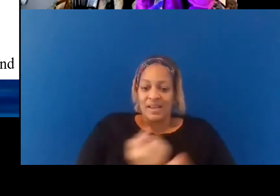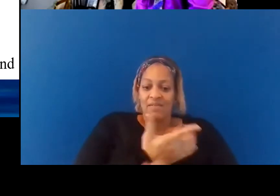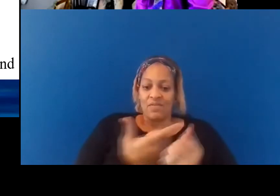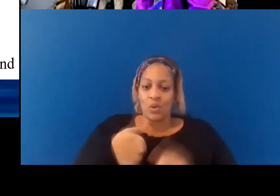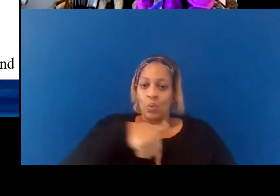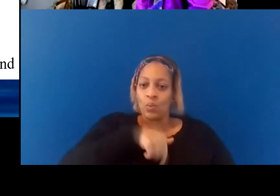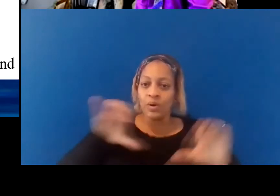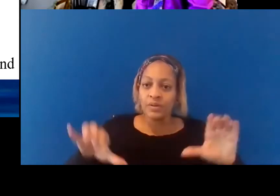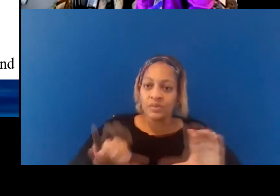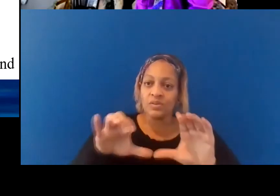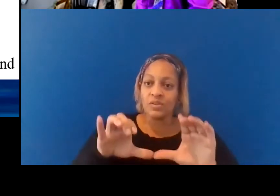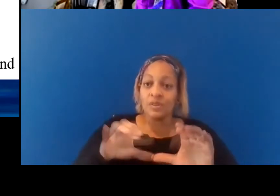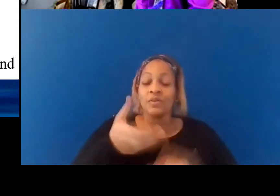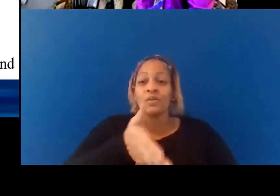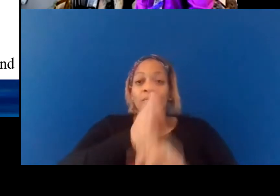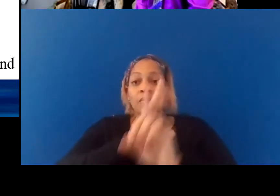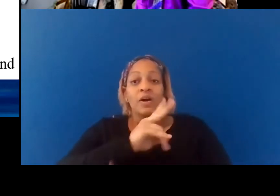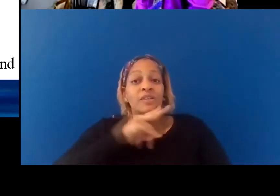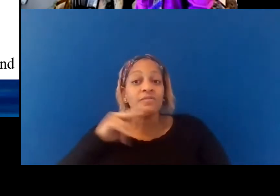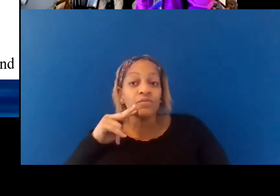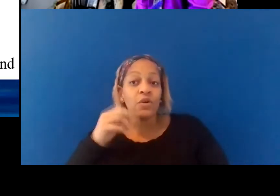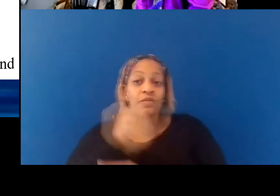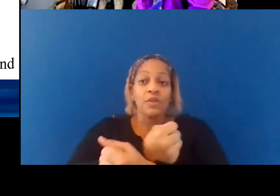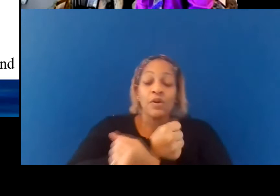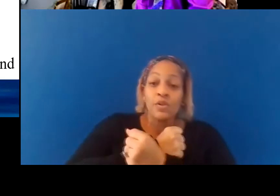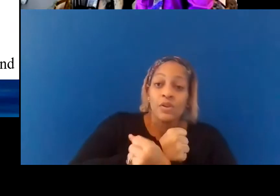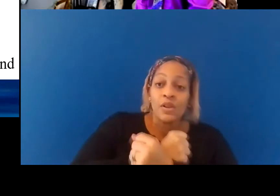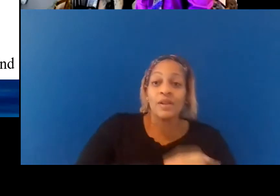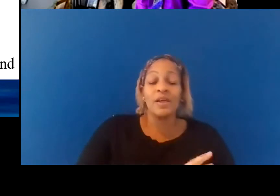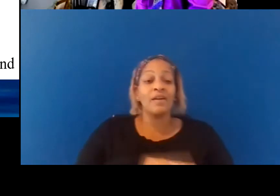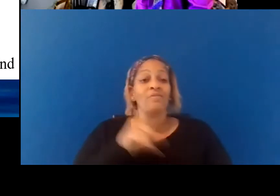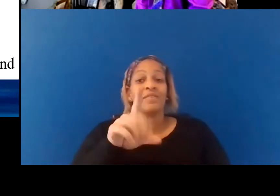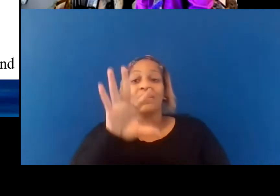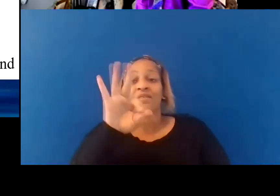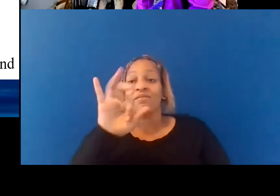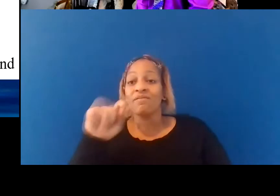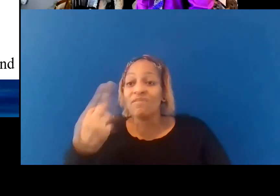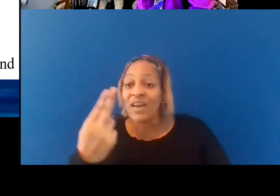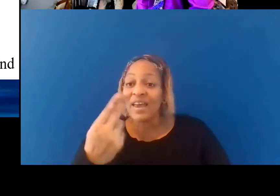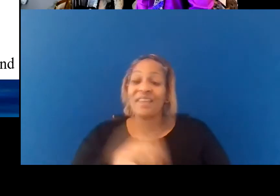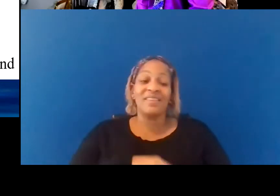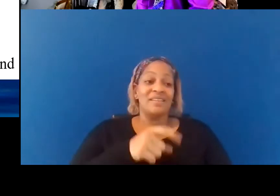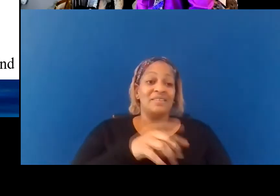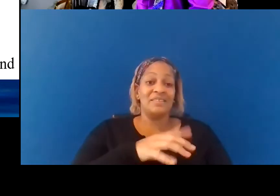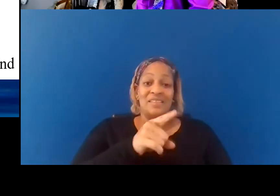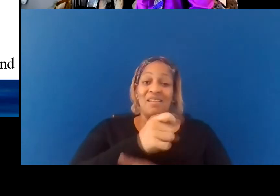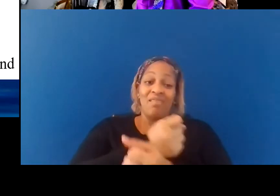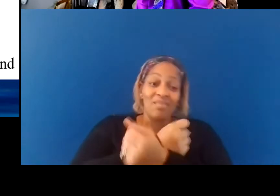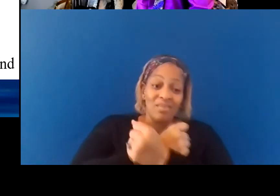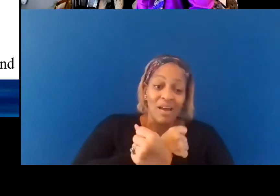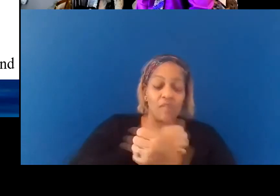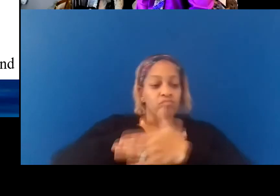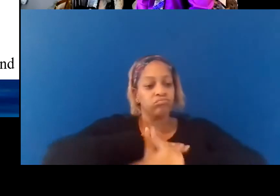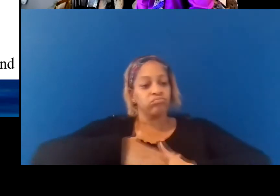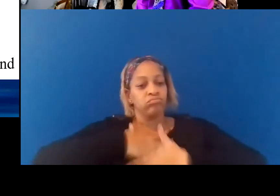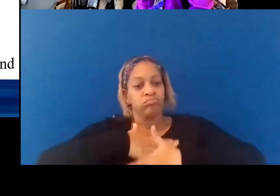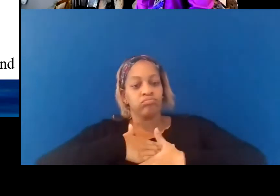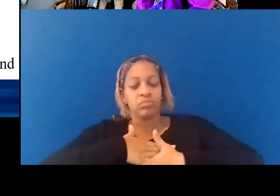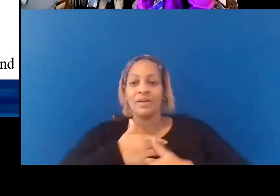God is a verb. Love is a verb. Faith is a verb. Appreciation is a verb. Gratitude is a